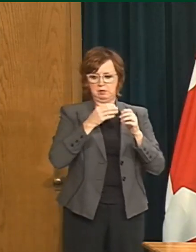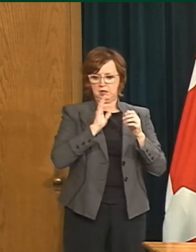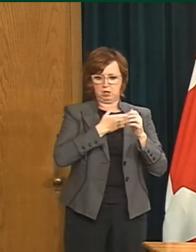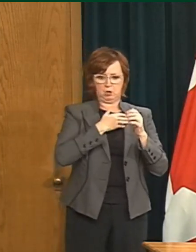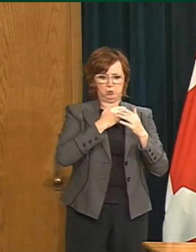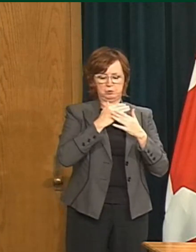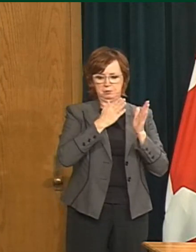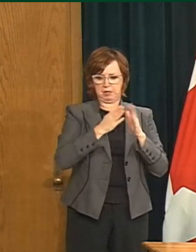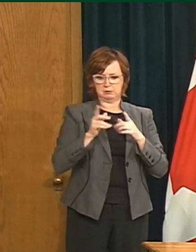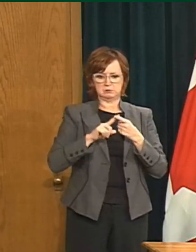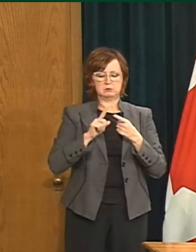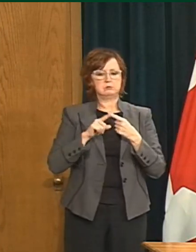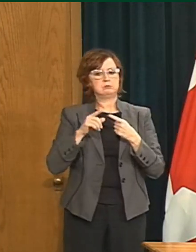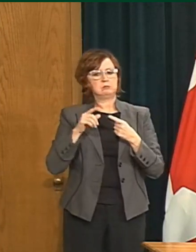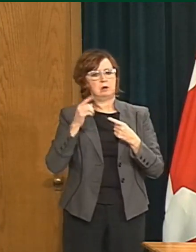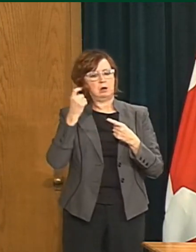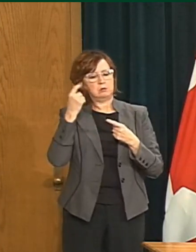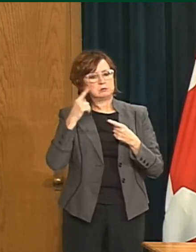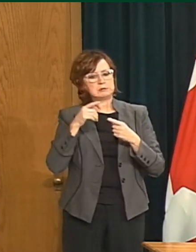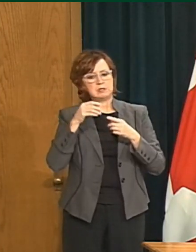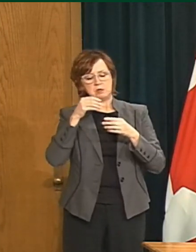are plexiglass